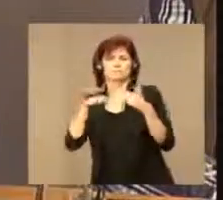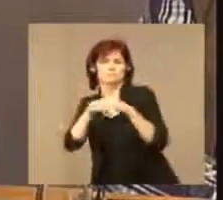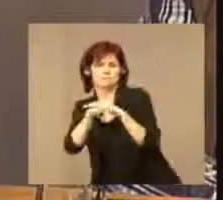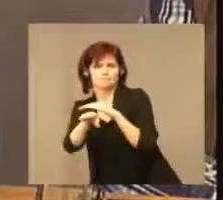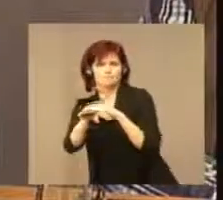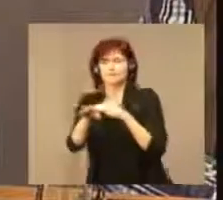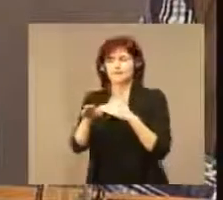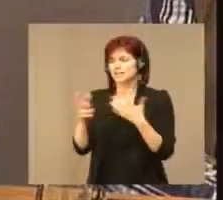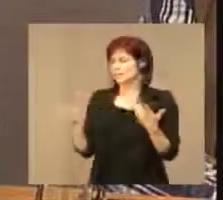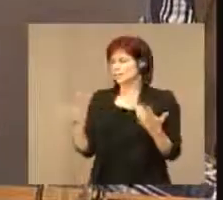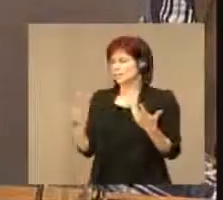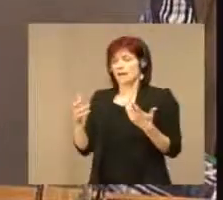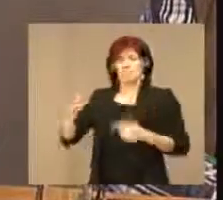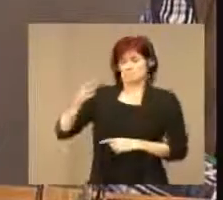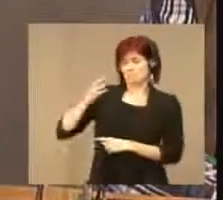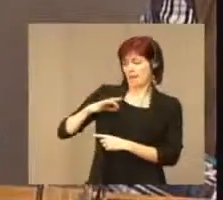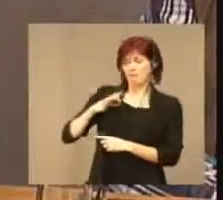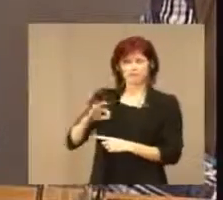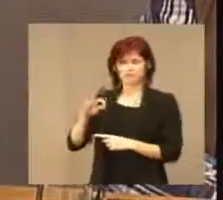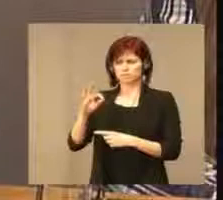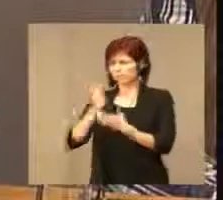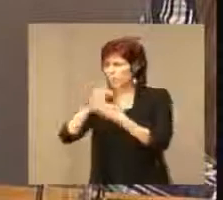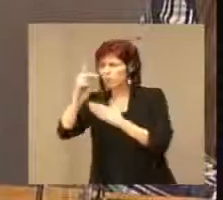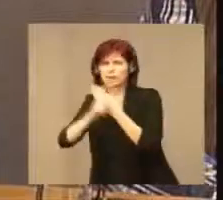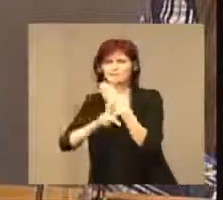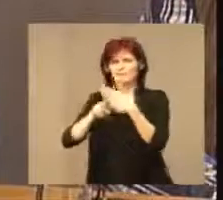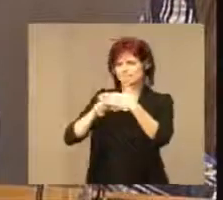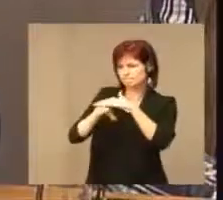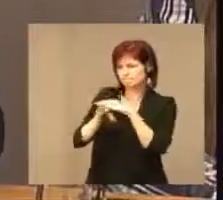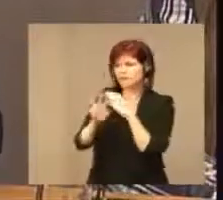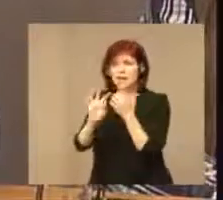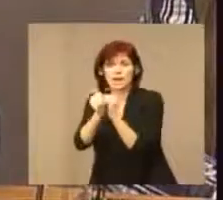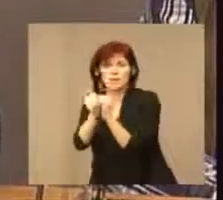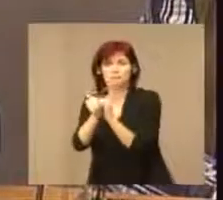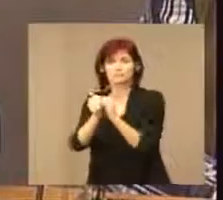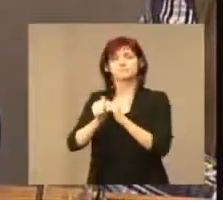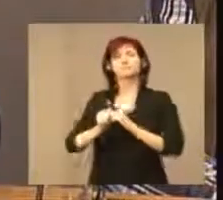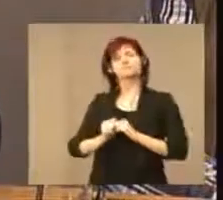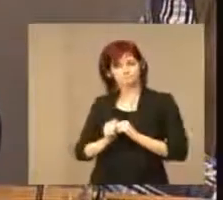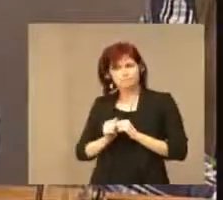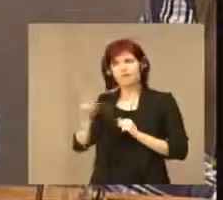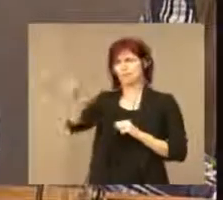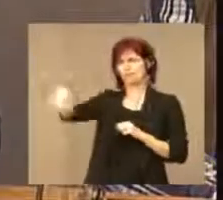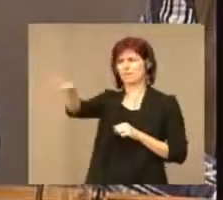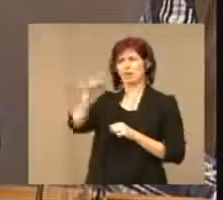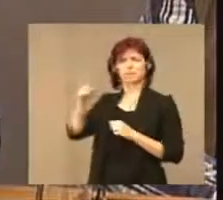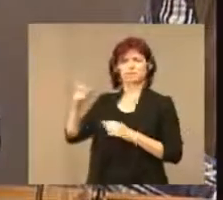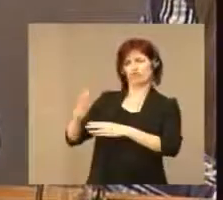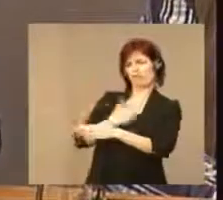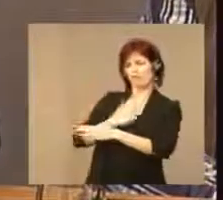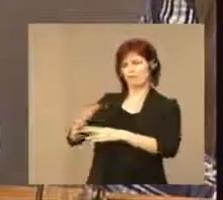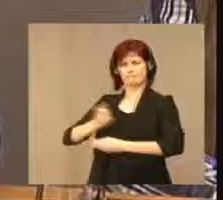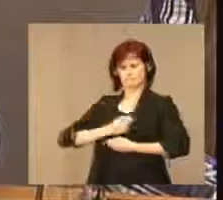to different benefits and different programs. But the real life examples, I think, are what make